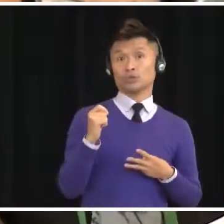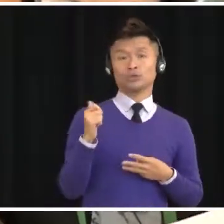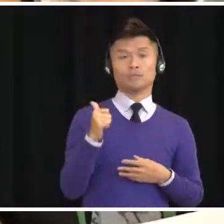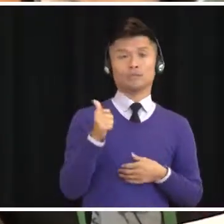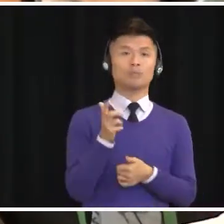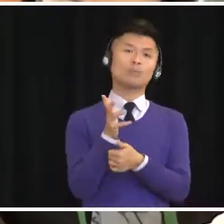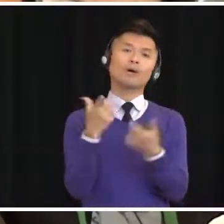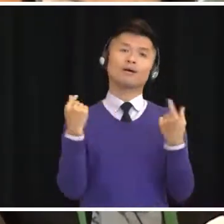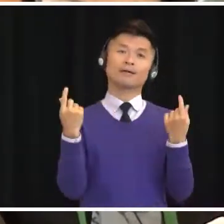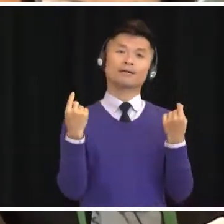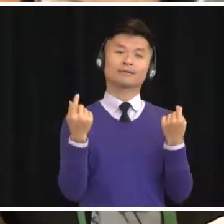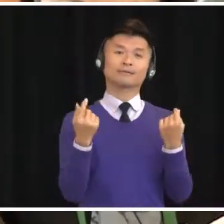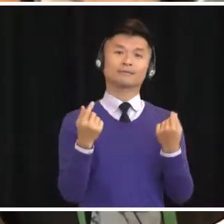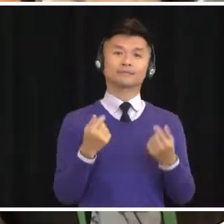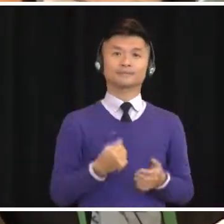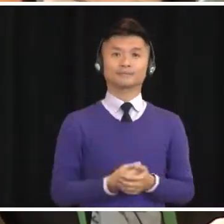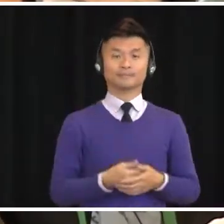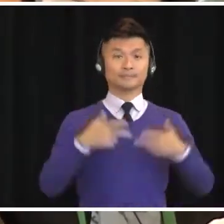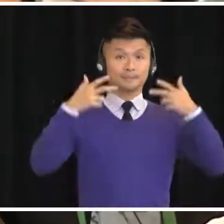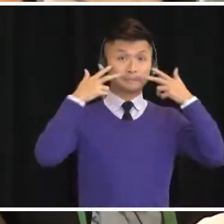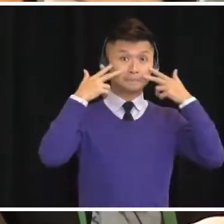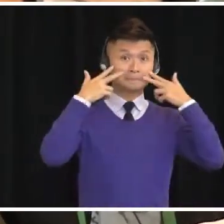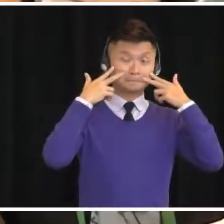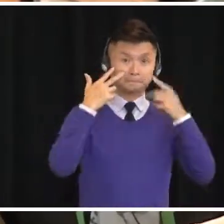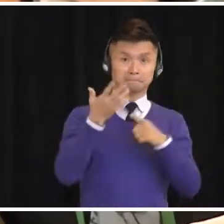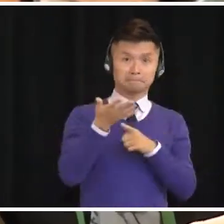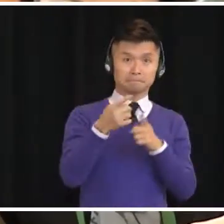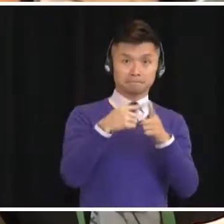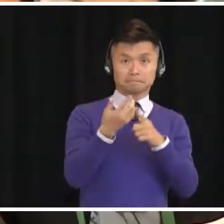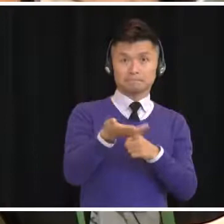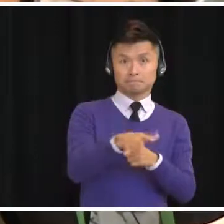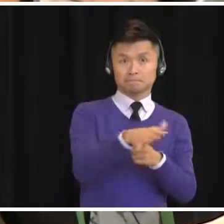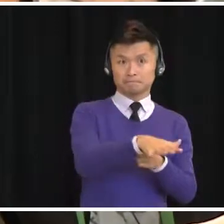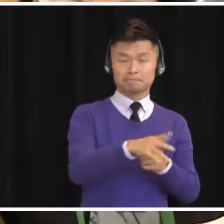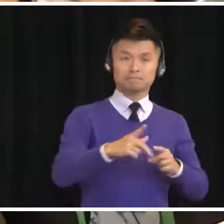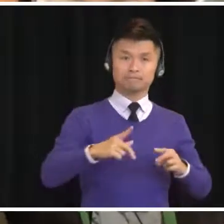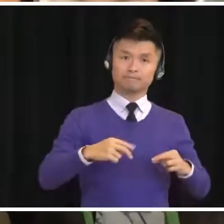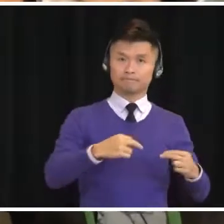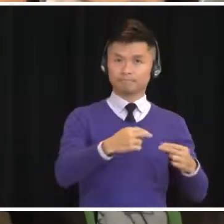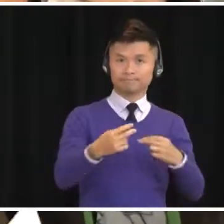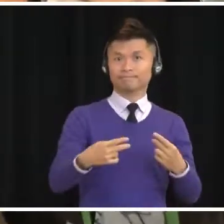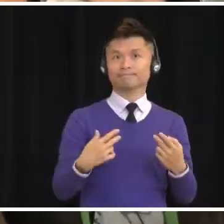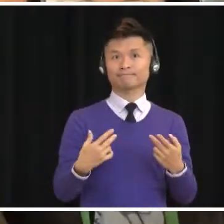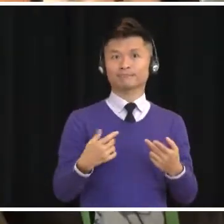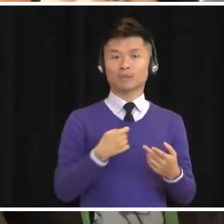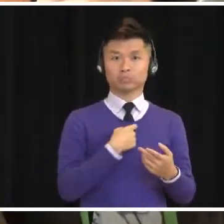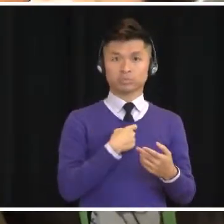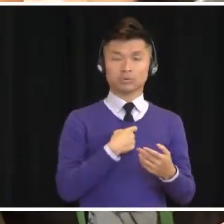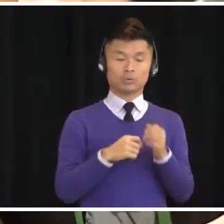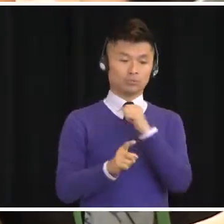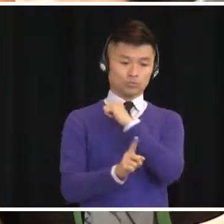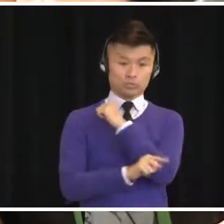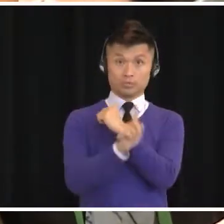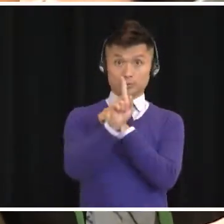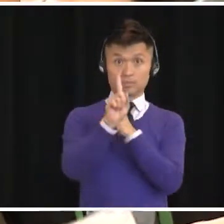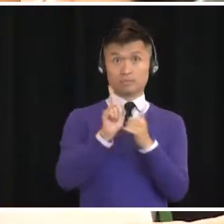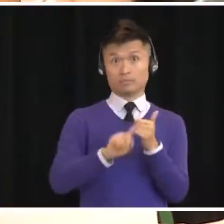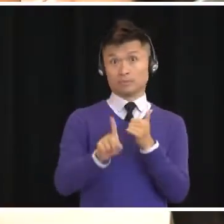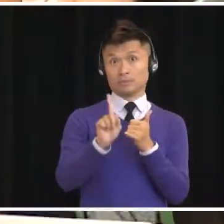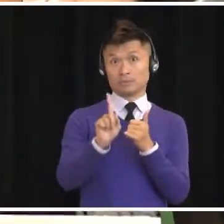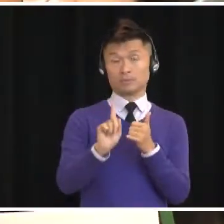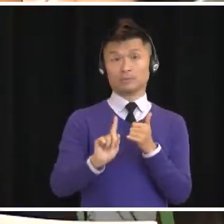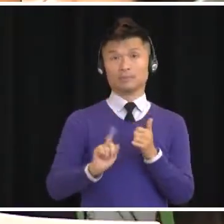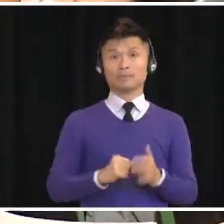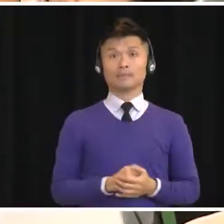Professor Tobin talked about the child mortality rate in indigenous communities.